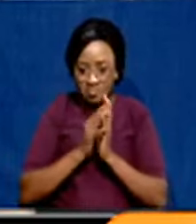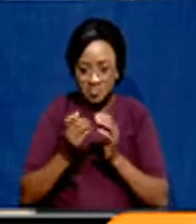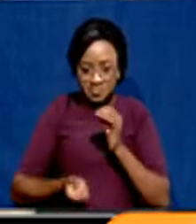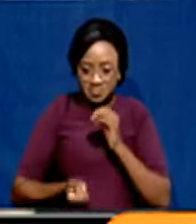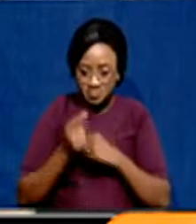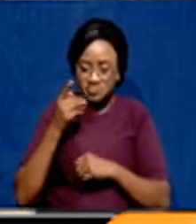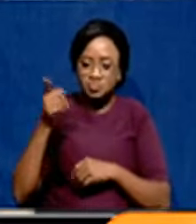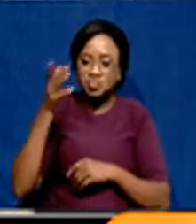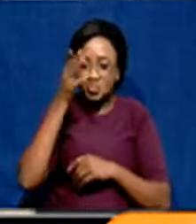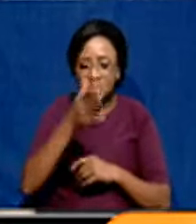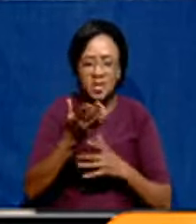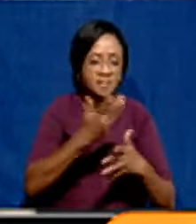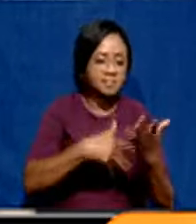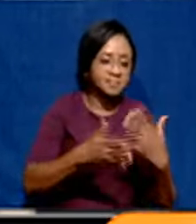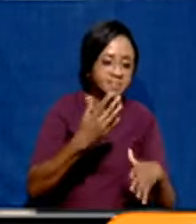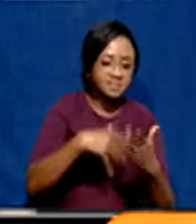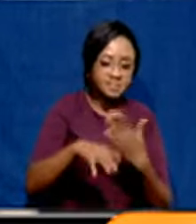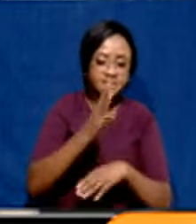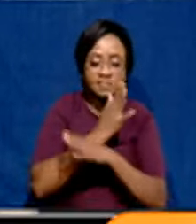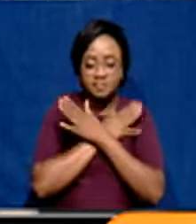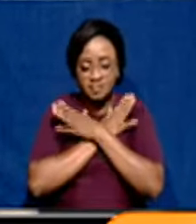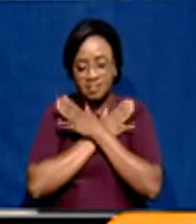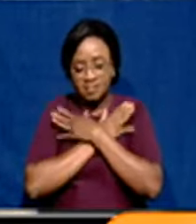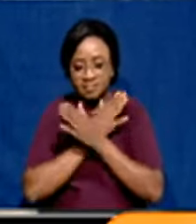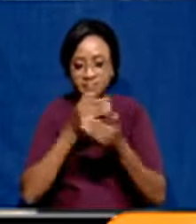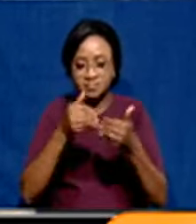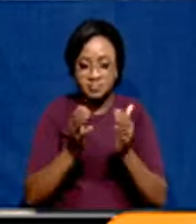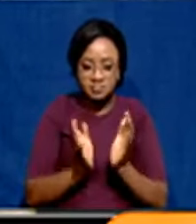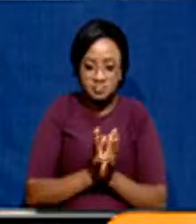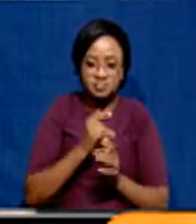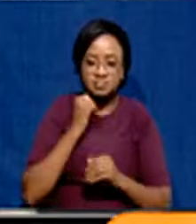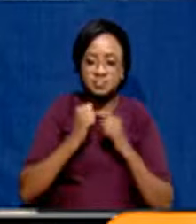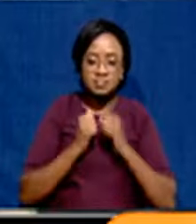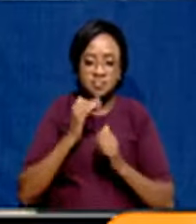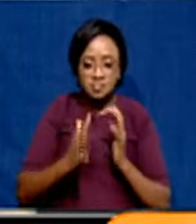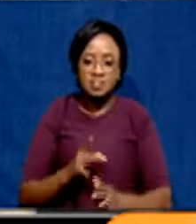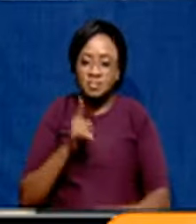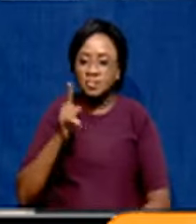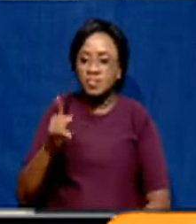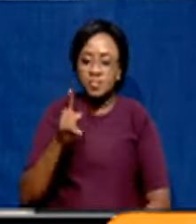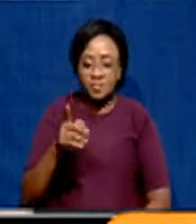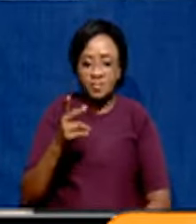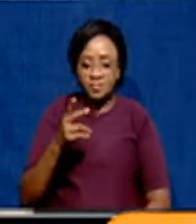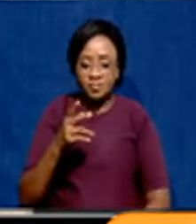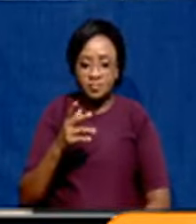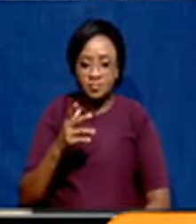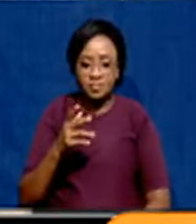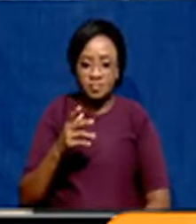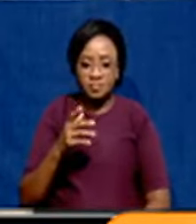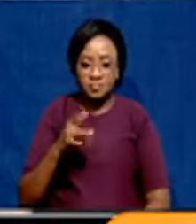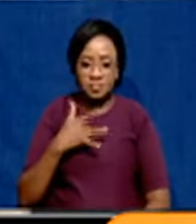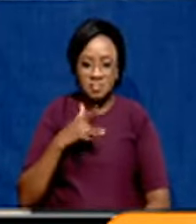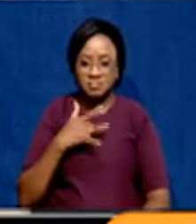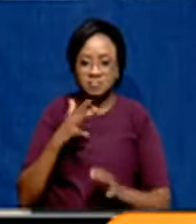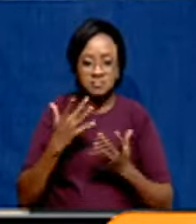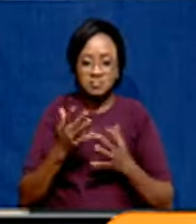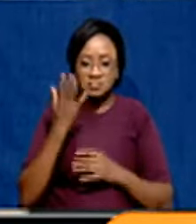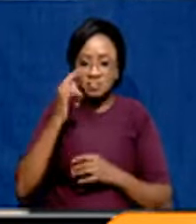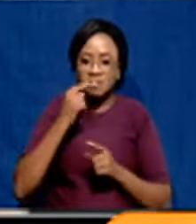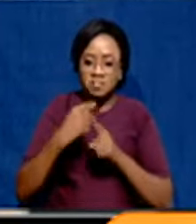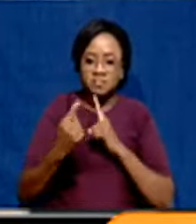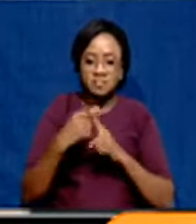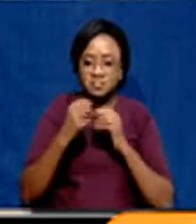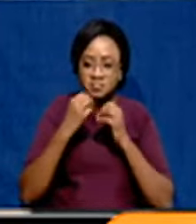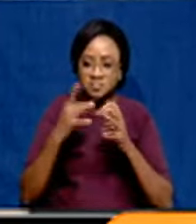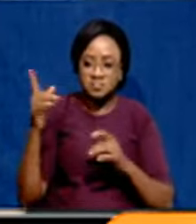with athletes, family. I want to hear your reflections, Mike. You've been covering athletics for many years